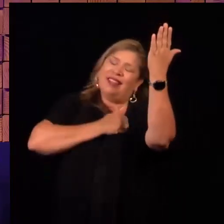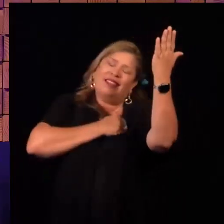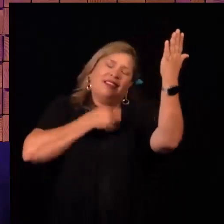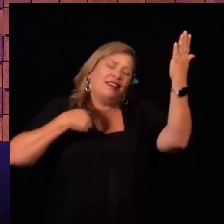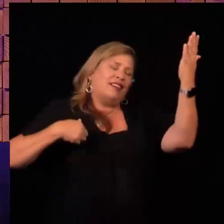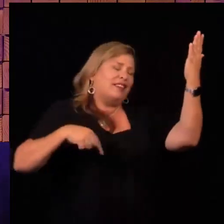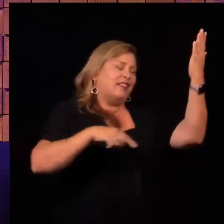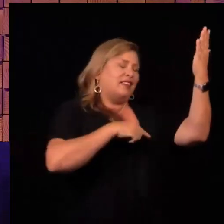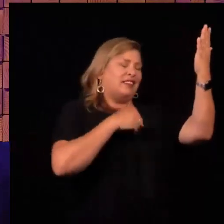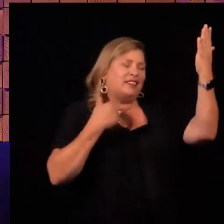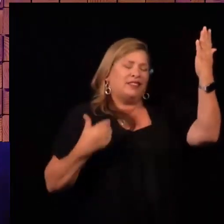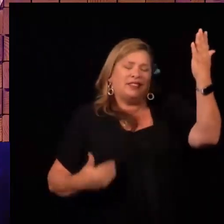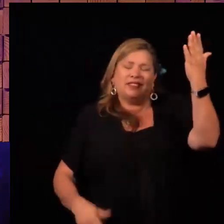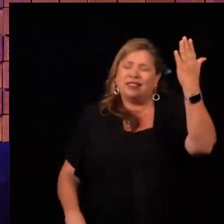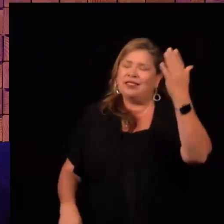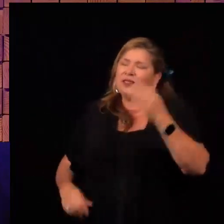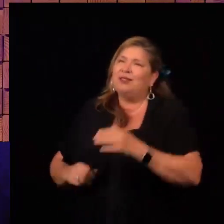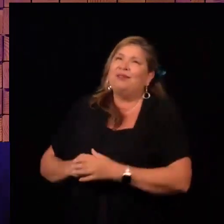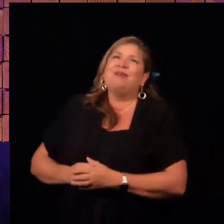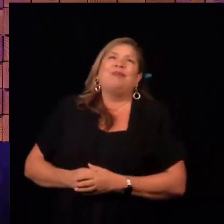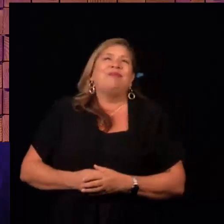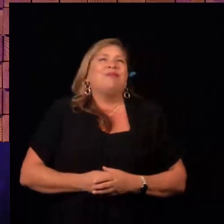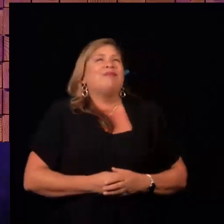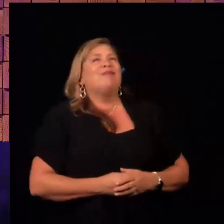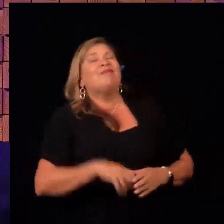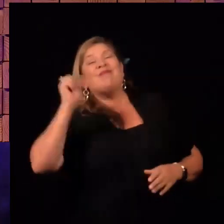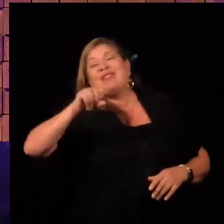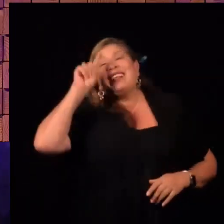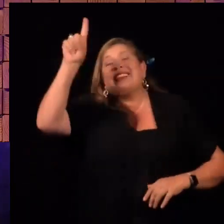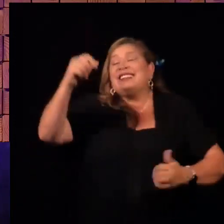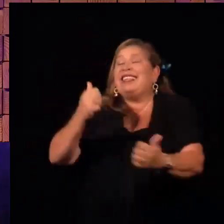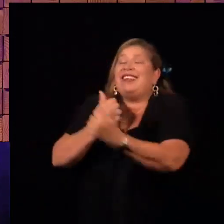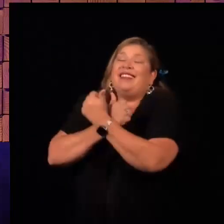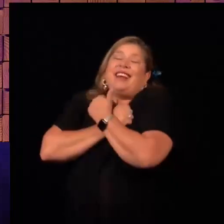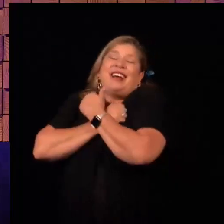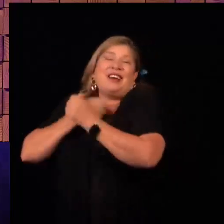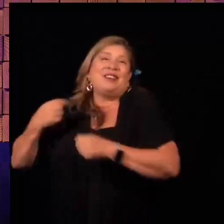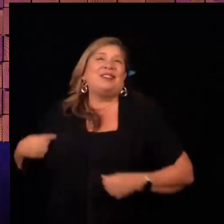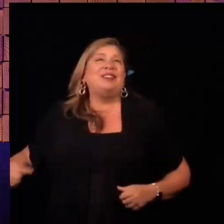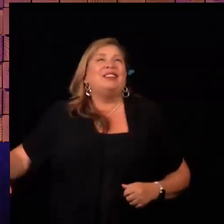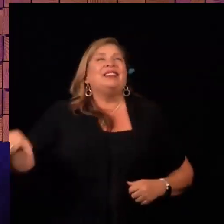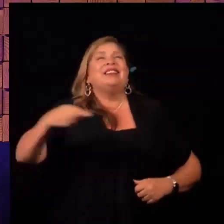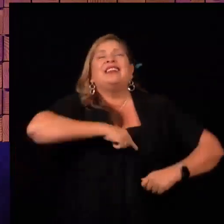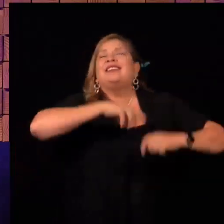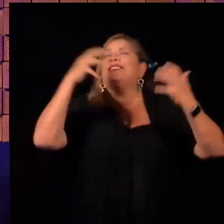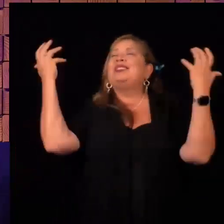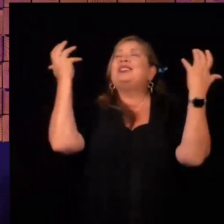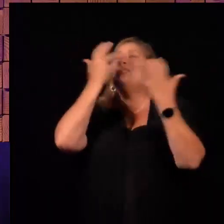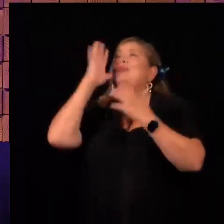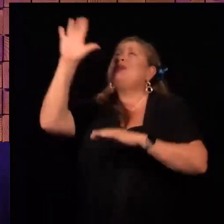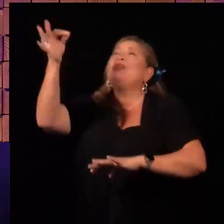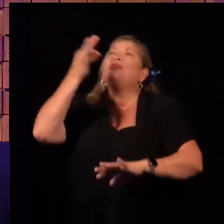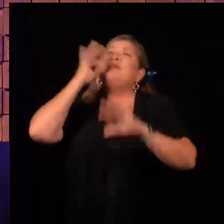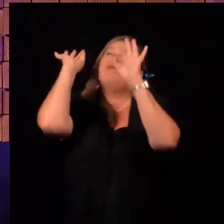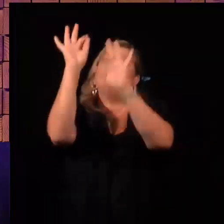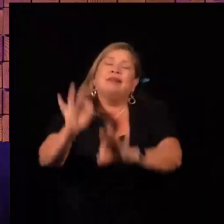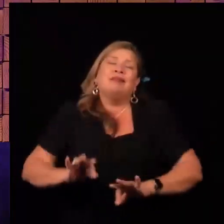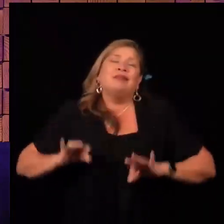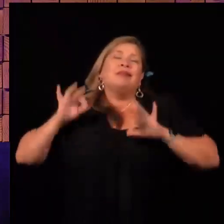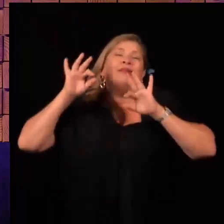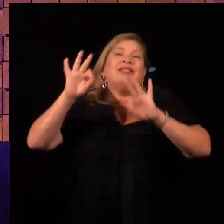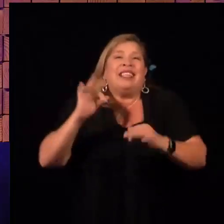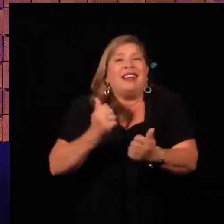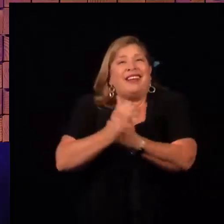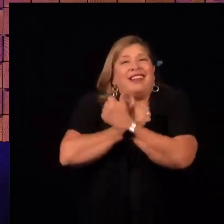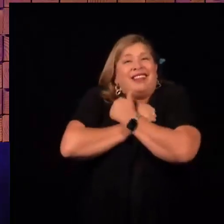he loves. Raise your hands to him this morning. Yeah, he loves us.